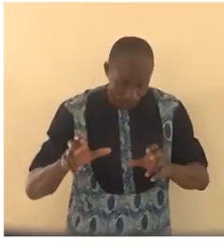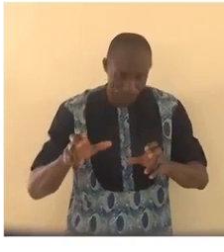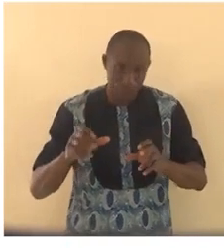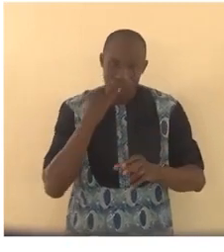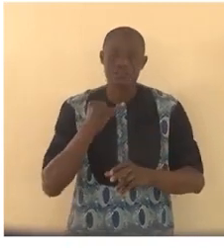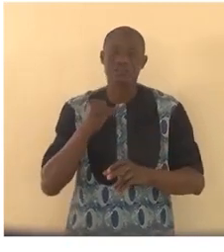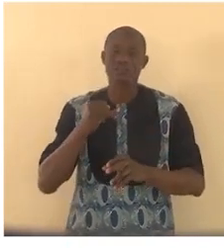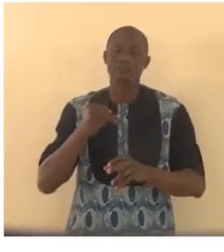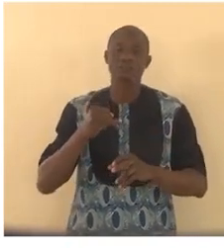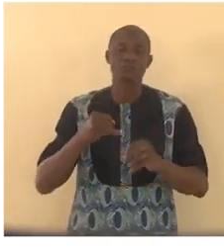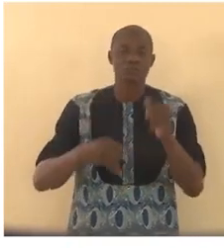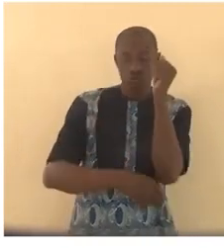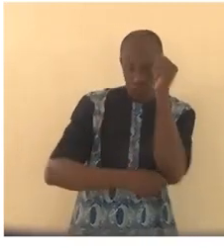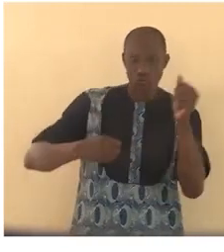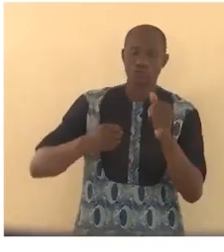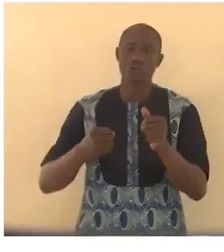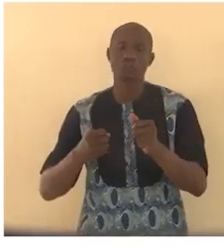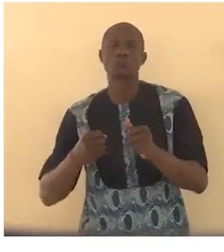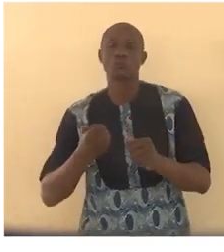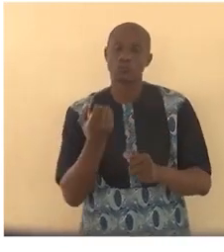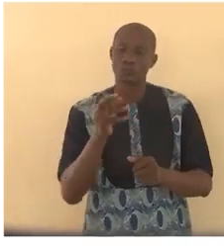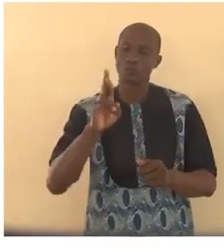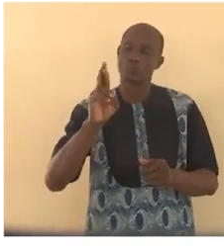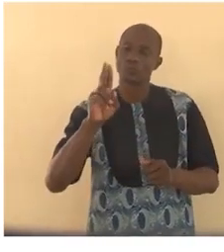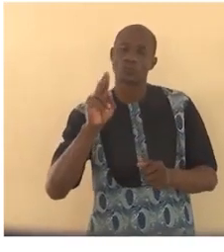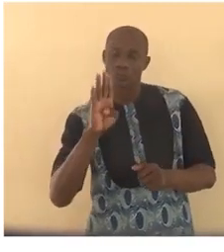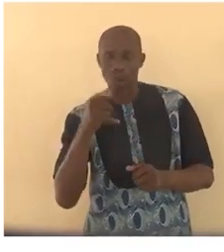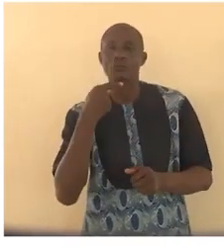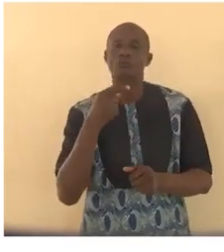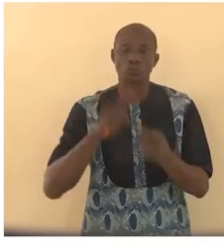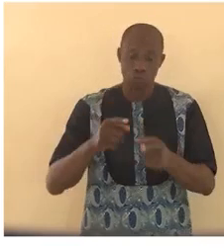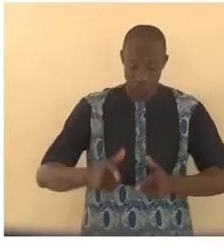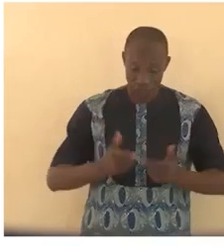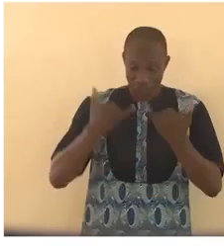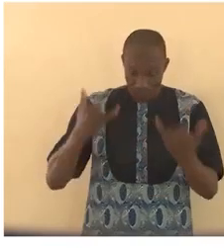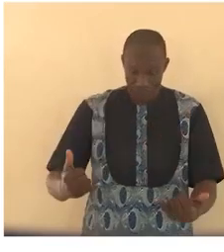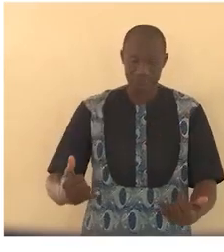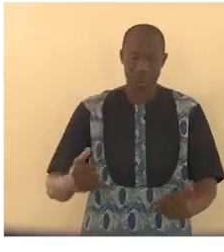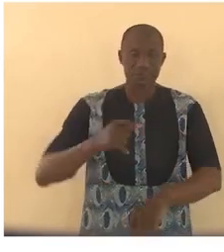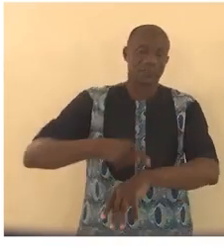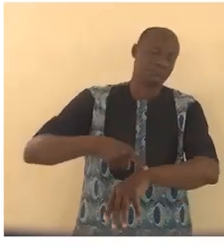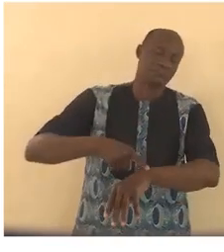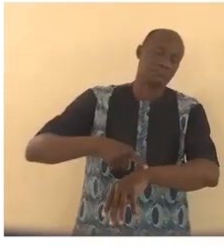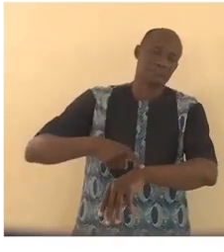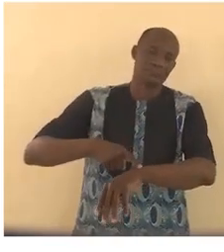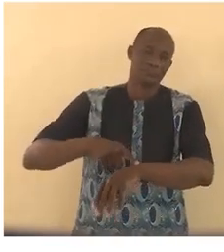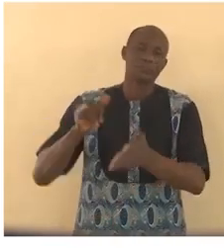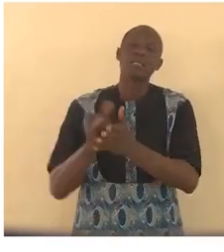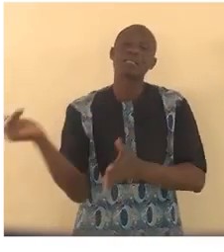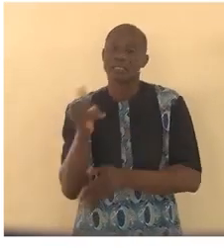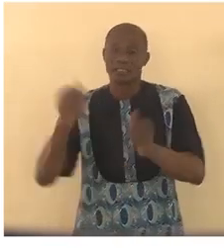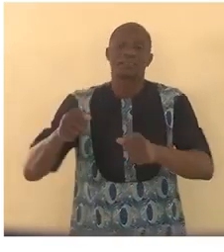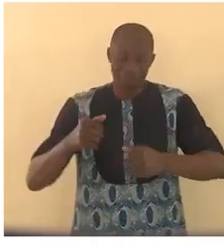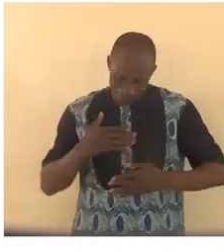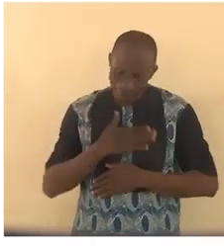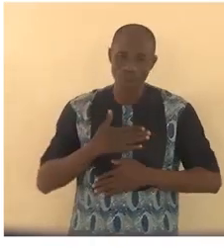does is rob human beings of being able to live in the present moment. And it is only when people are living in the present moment that they